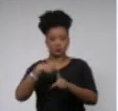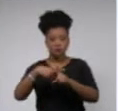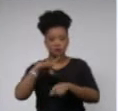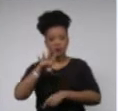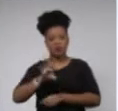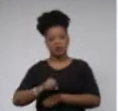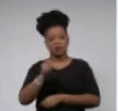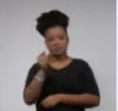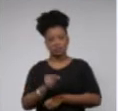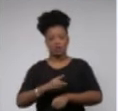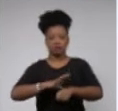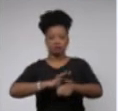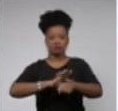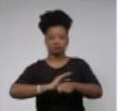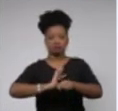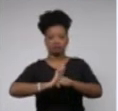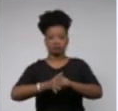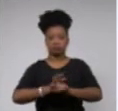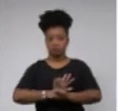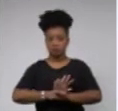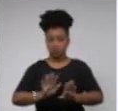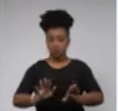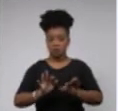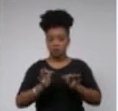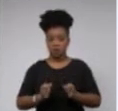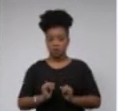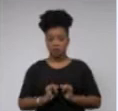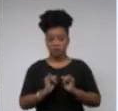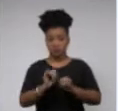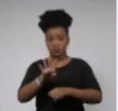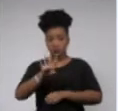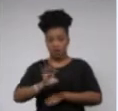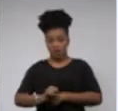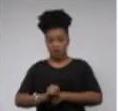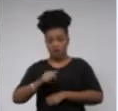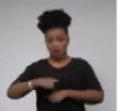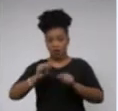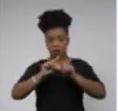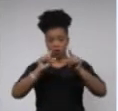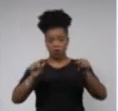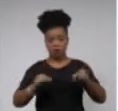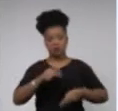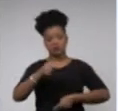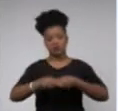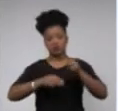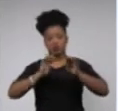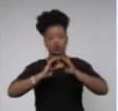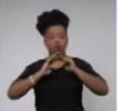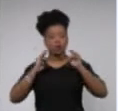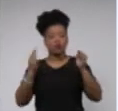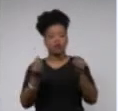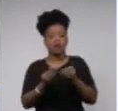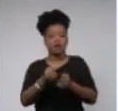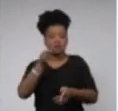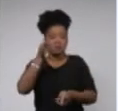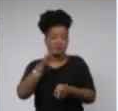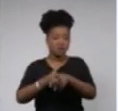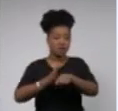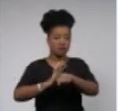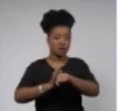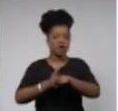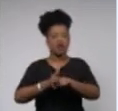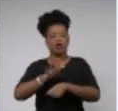7,625 samples, 40 people tested positive for COVID-19. This brings the total number of